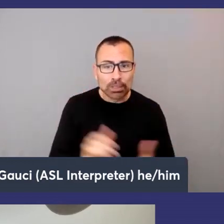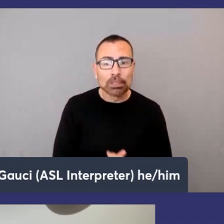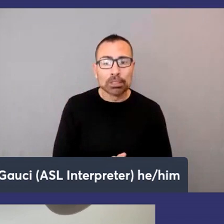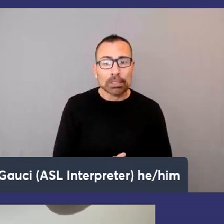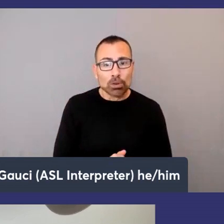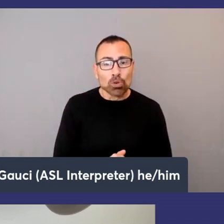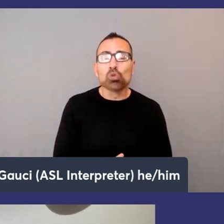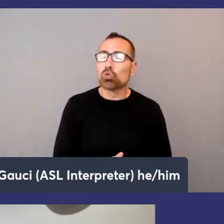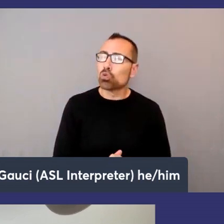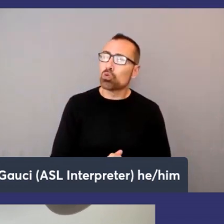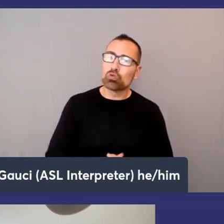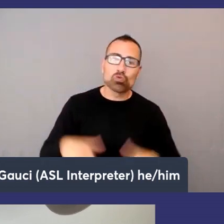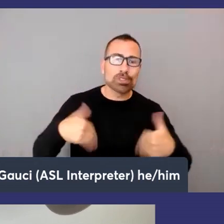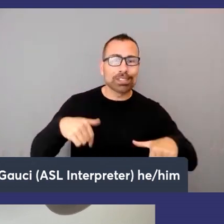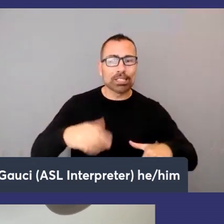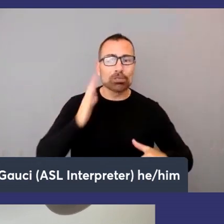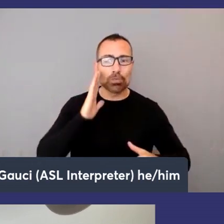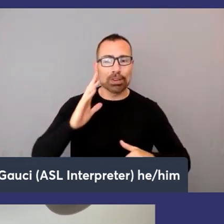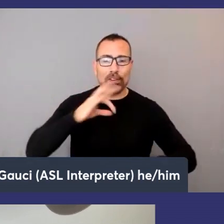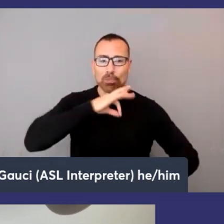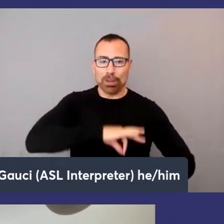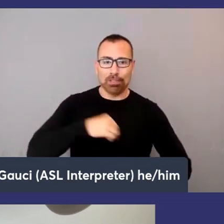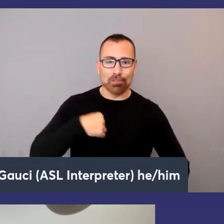this is going to be very useful for me. Yep, I'm excited to see.